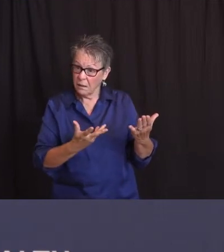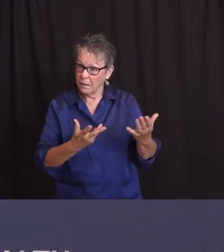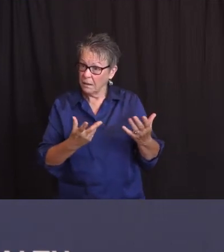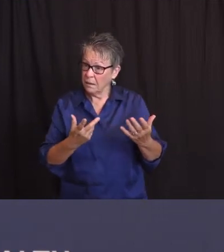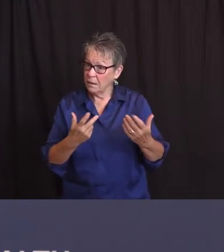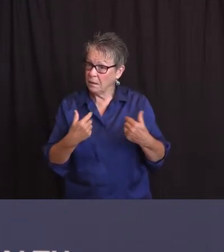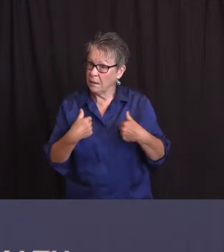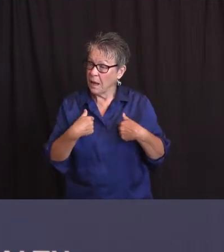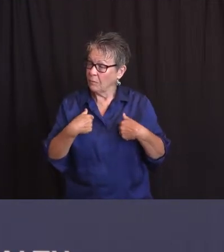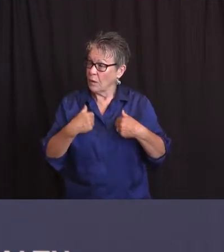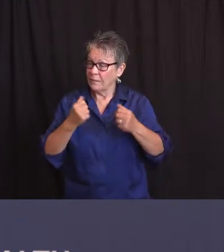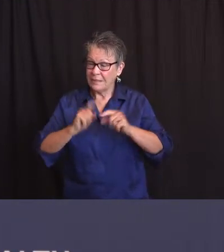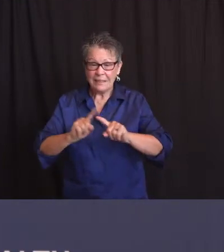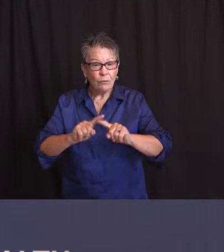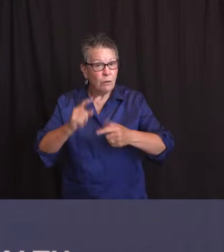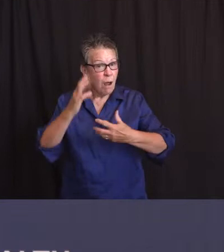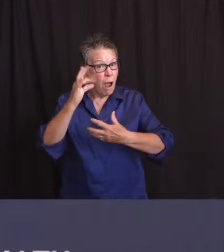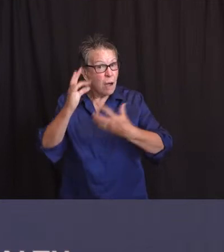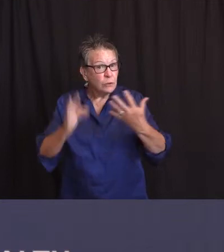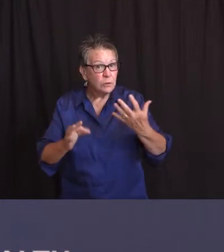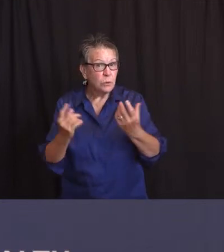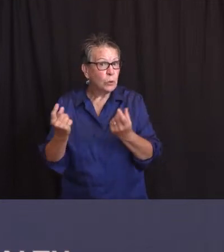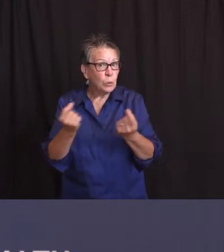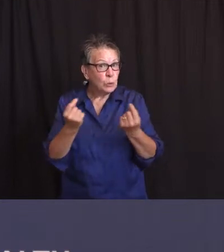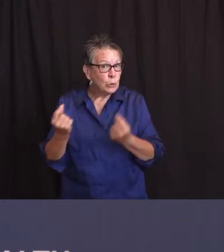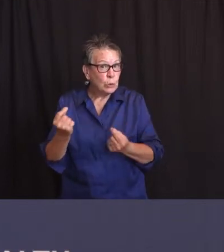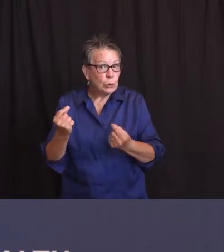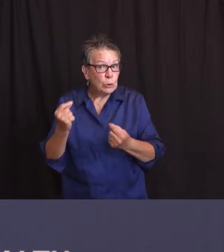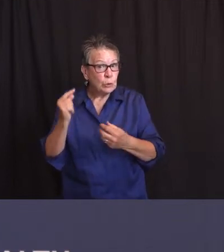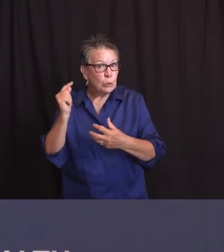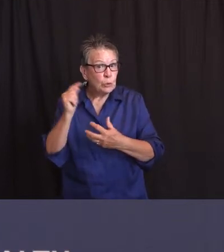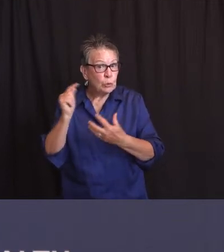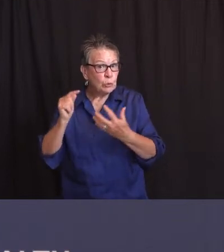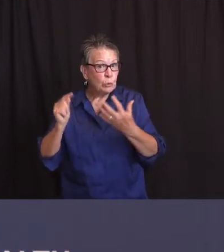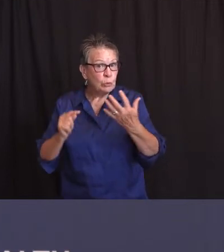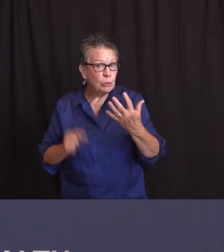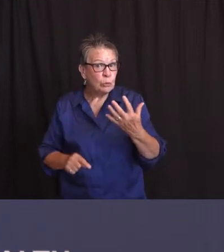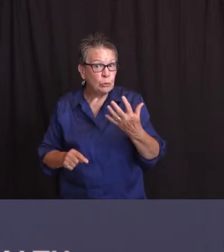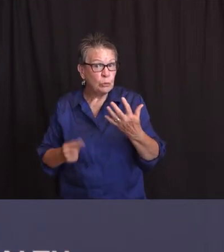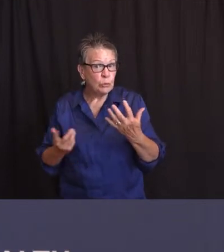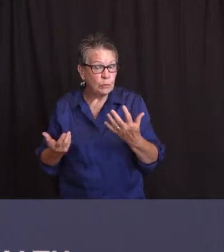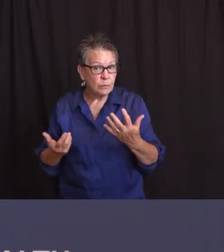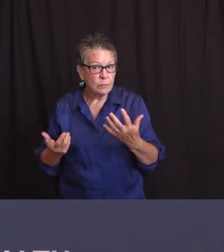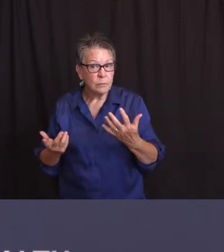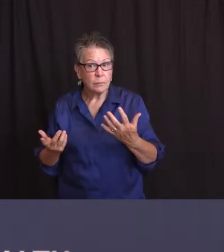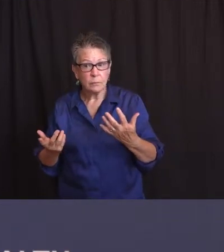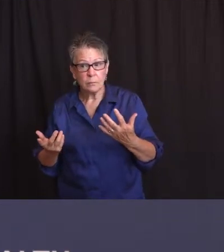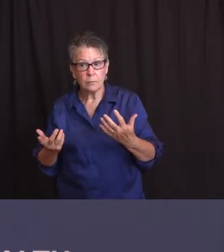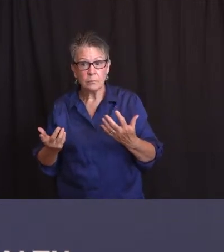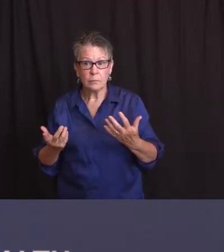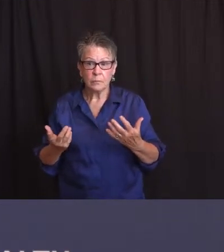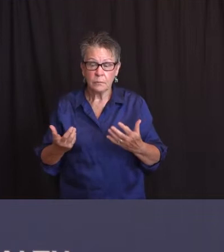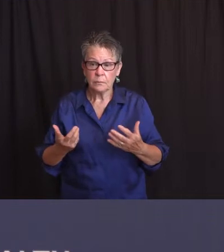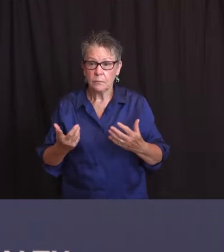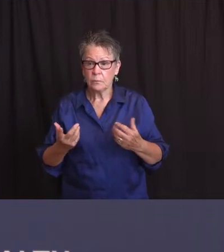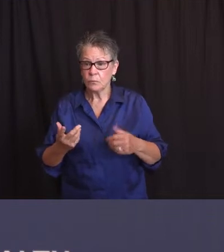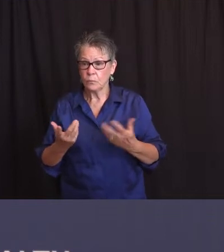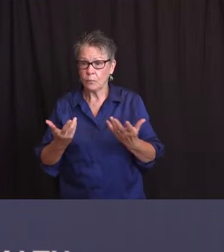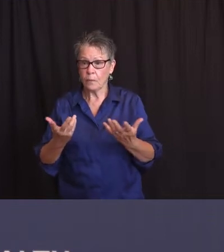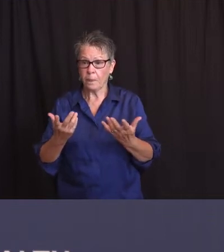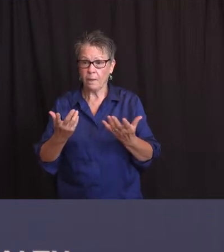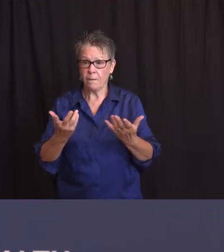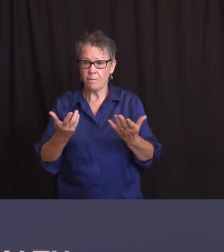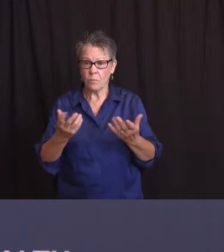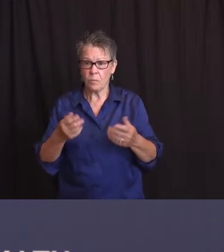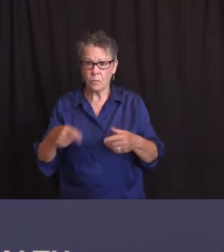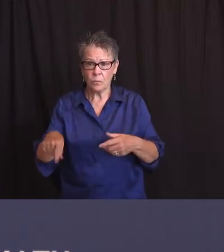reality, and we'll continue to. And that's, you know, what work looks like when we're all back together continues to